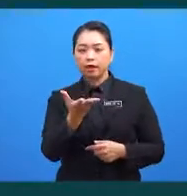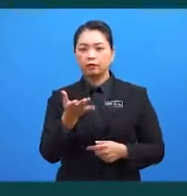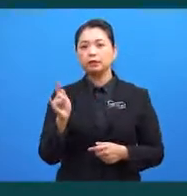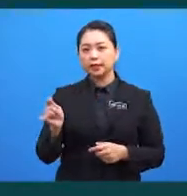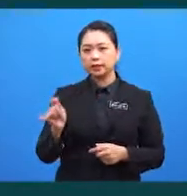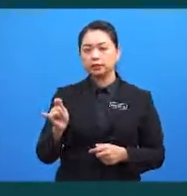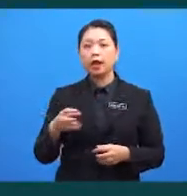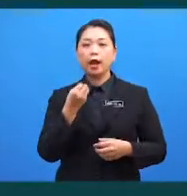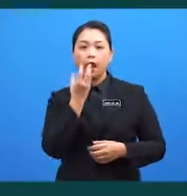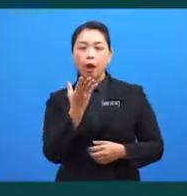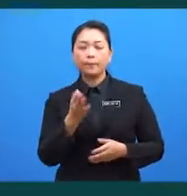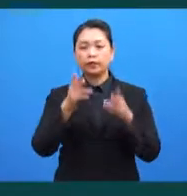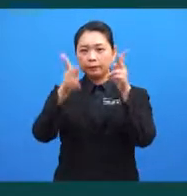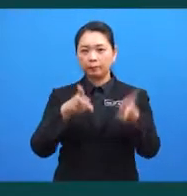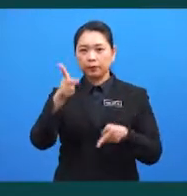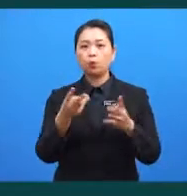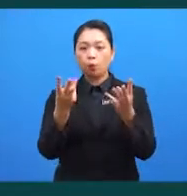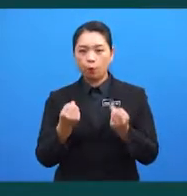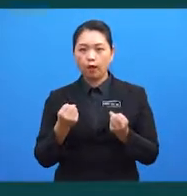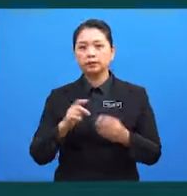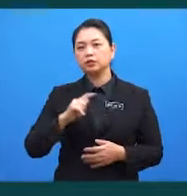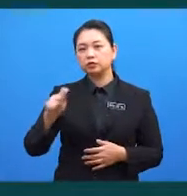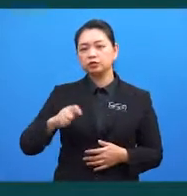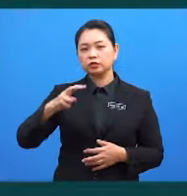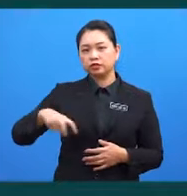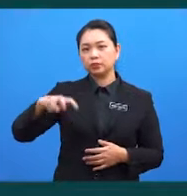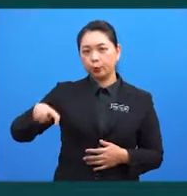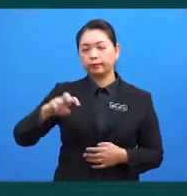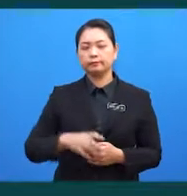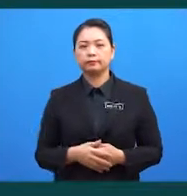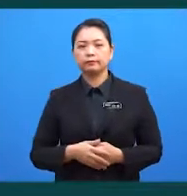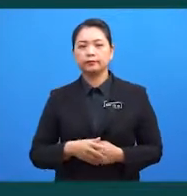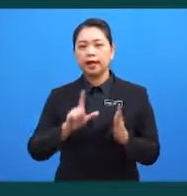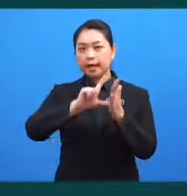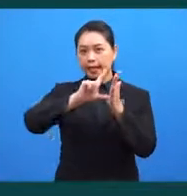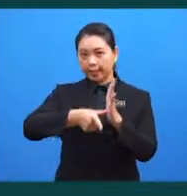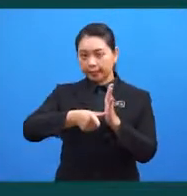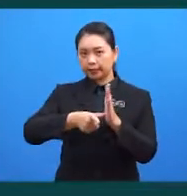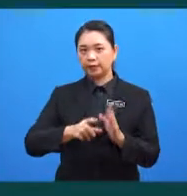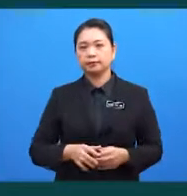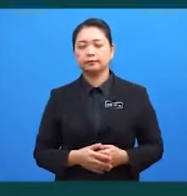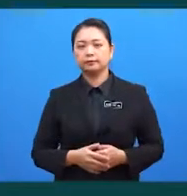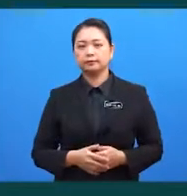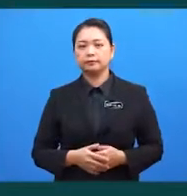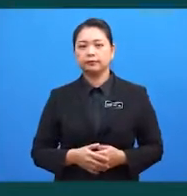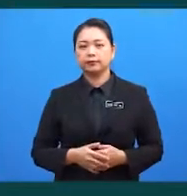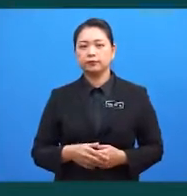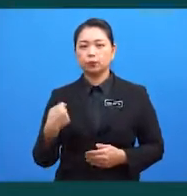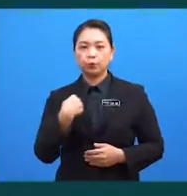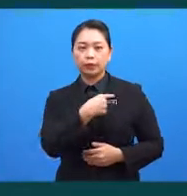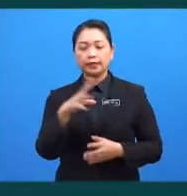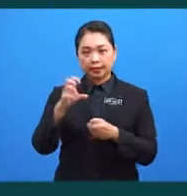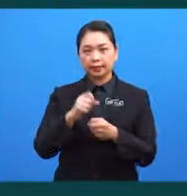people need a lift, needed transport. Later, we needed a taxi to get back to the